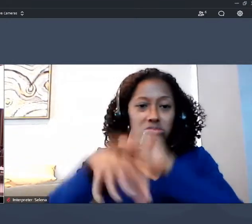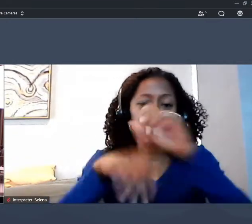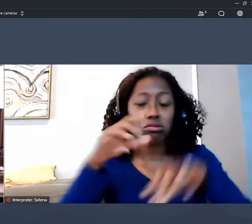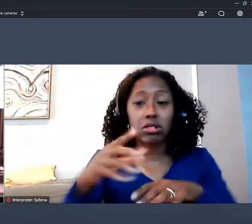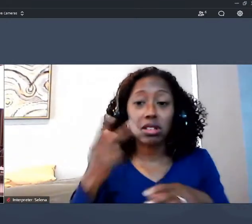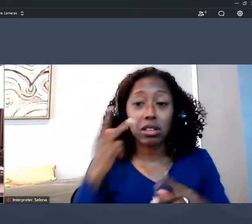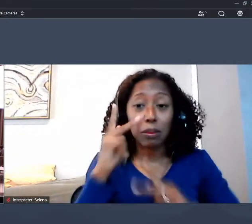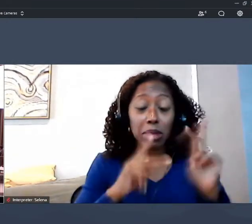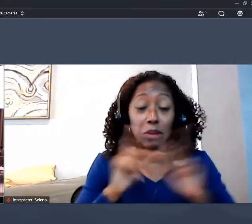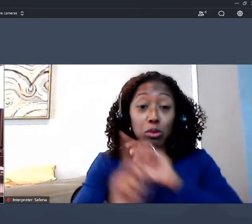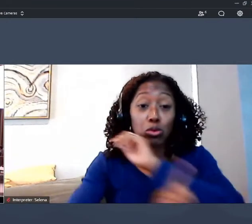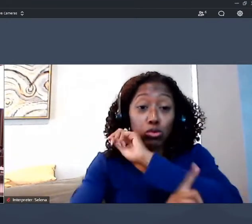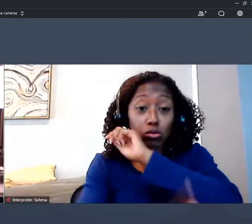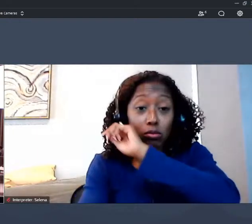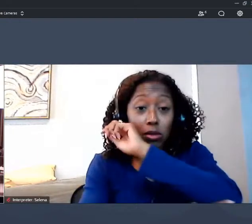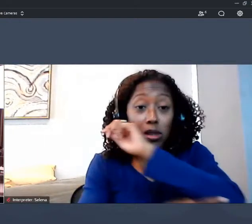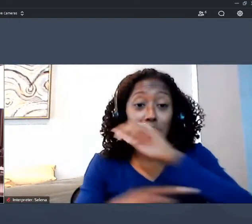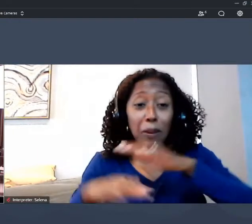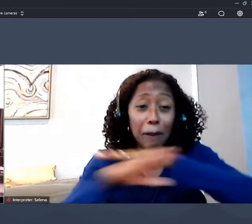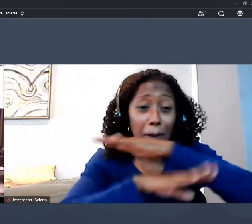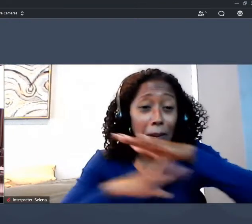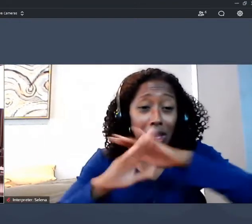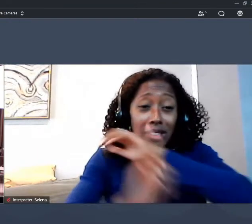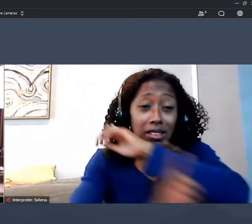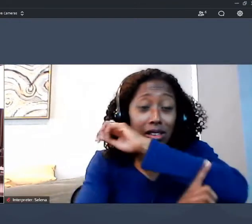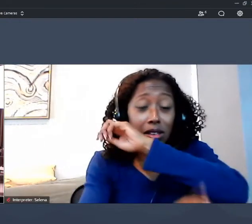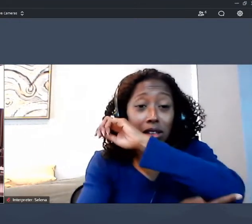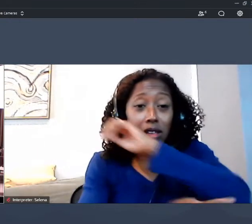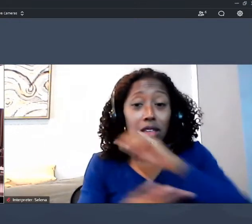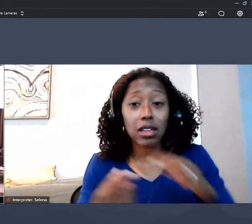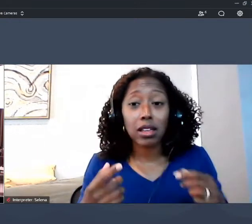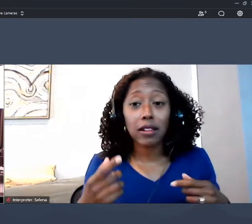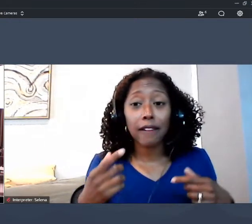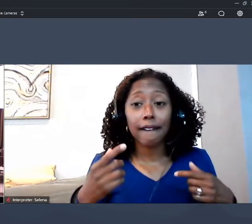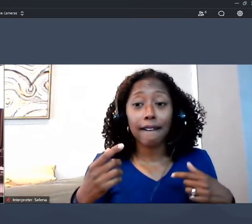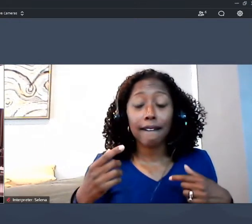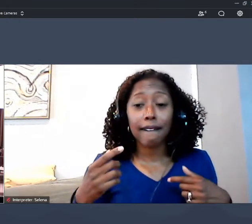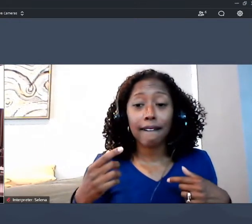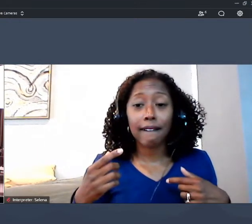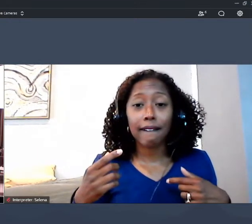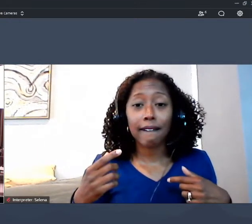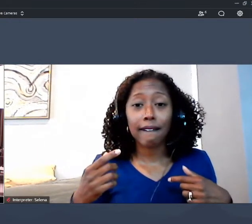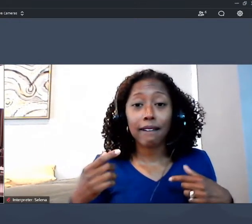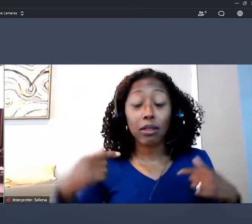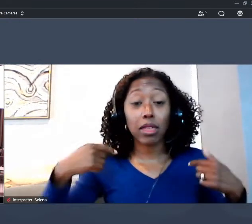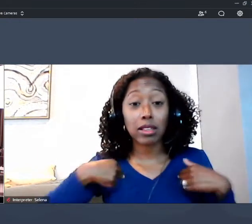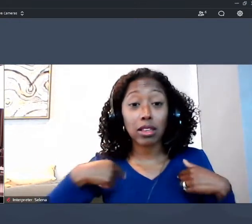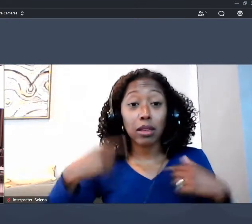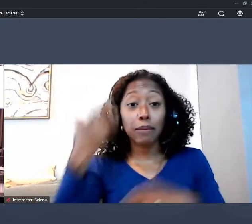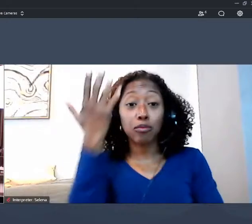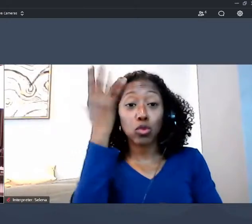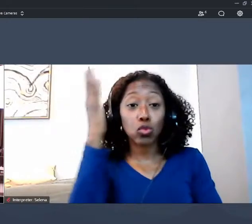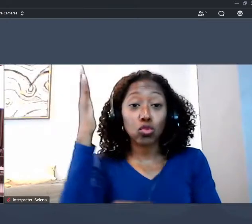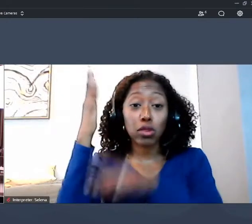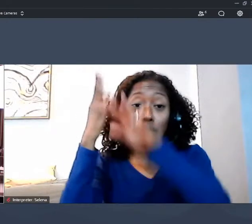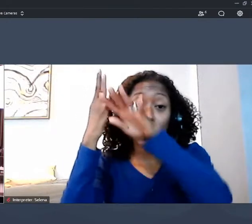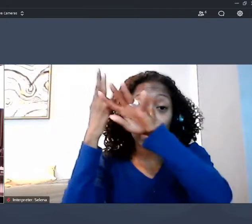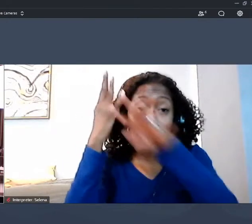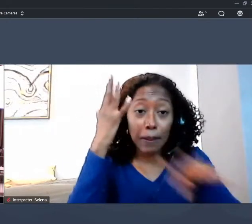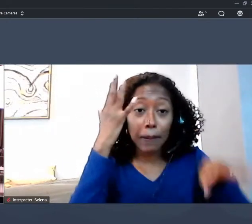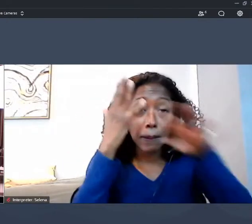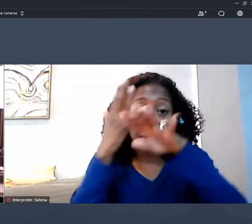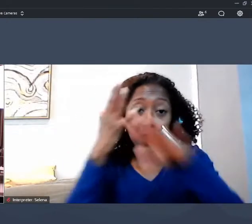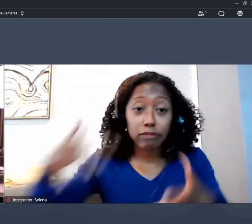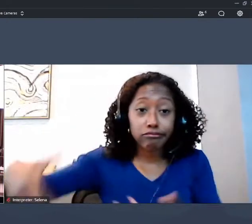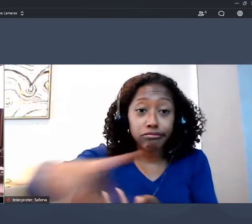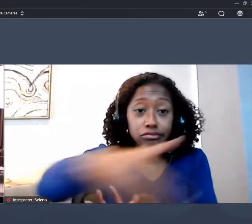trash pickup. My neighbor wasn't charged, but I was charged a fee to get my tree limbs. So my question is, and